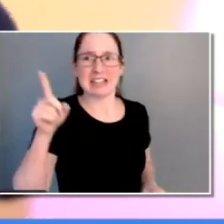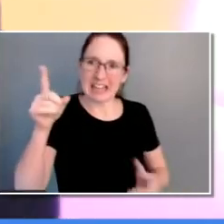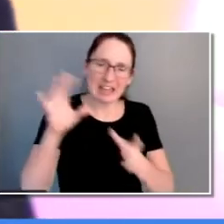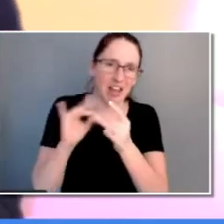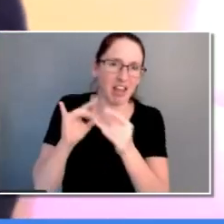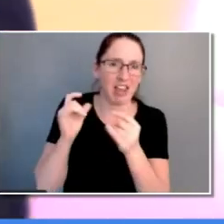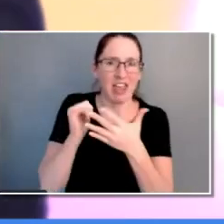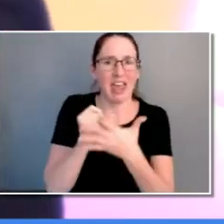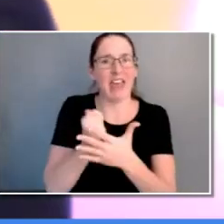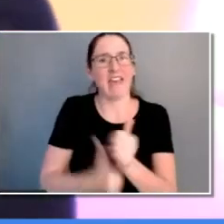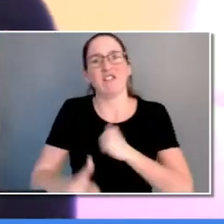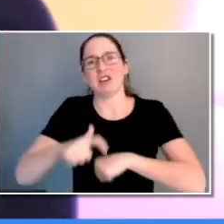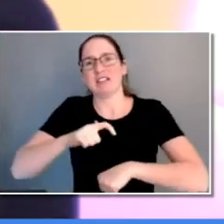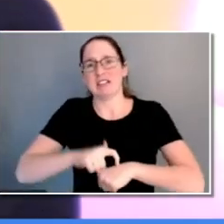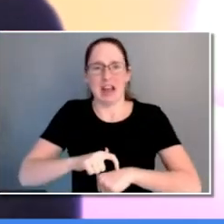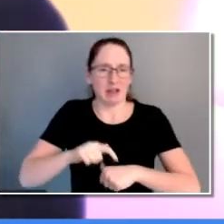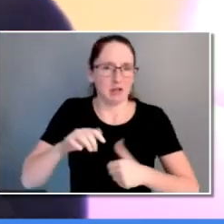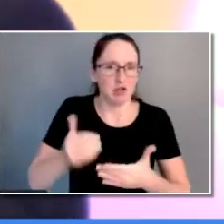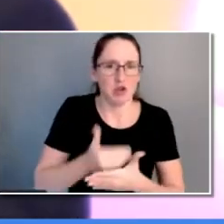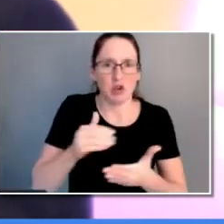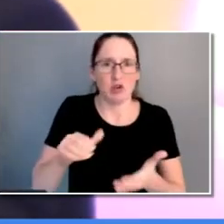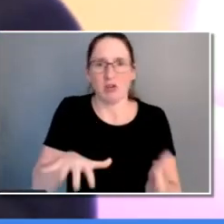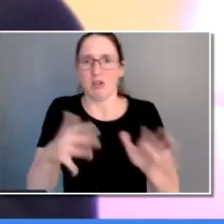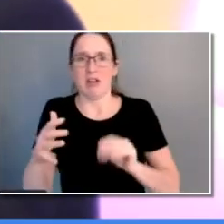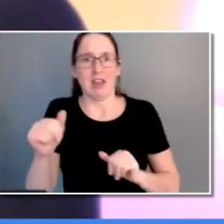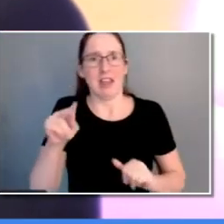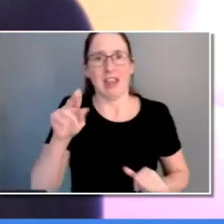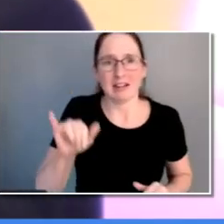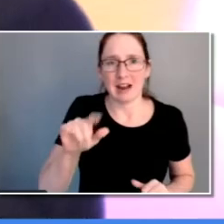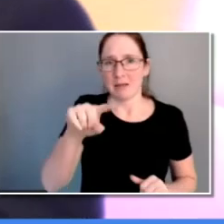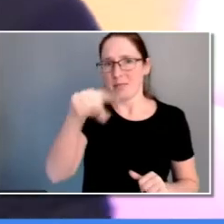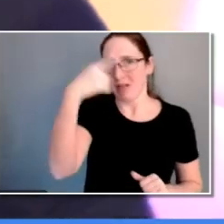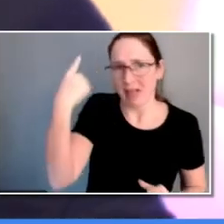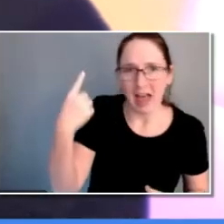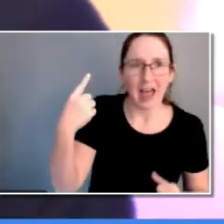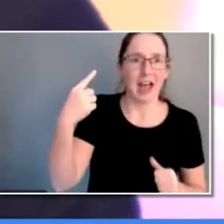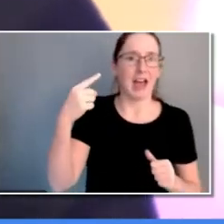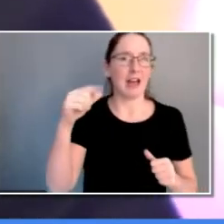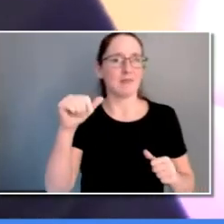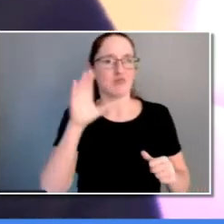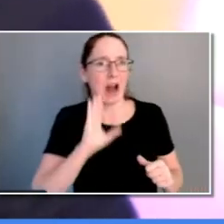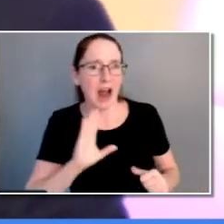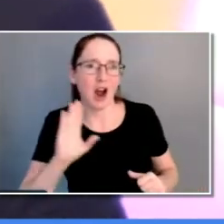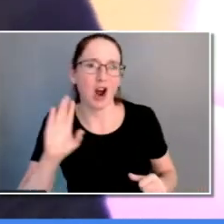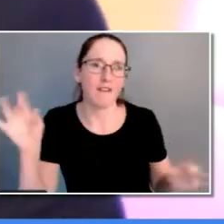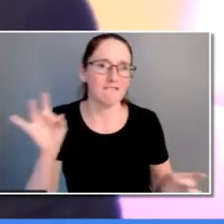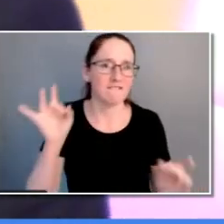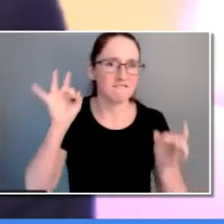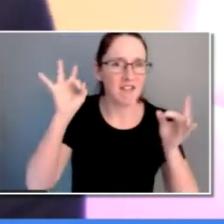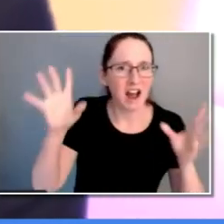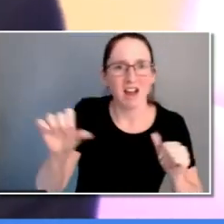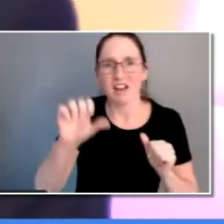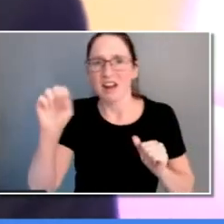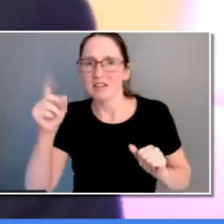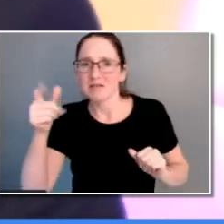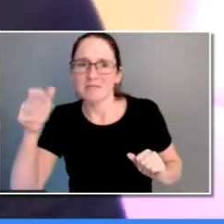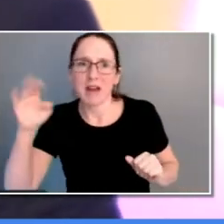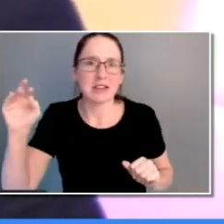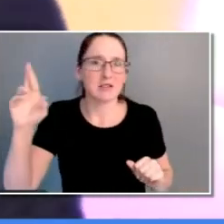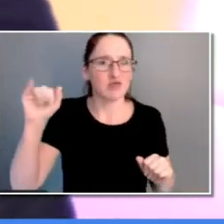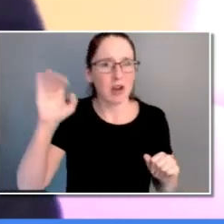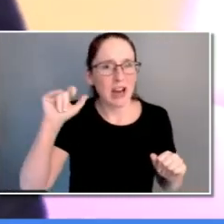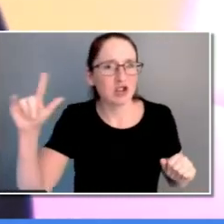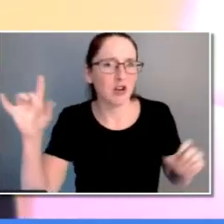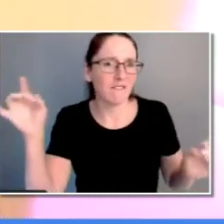another spasm of anti-black or brown violence, another spasm of racial violence and hatred. They say the same thing. They